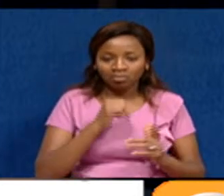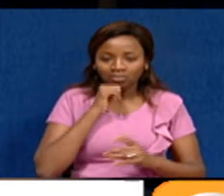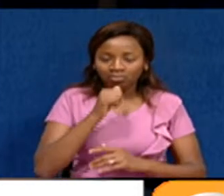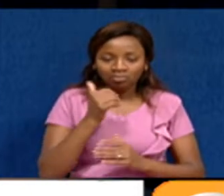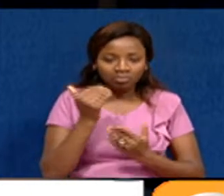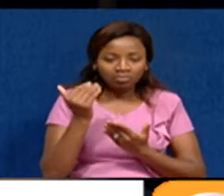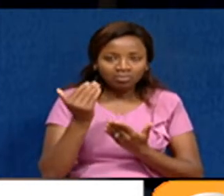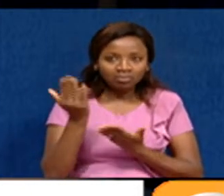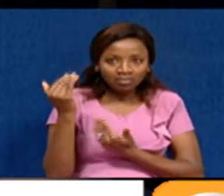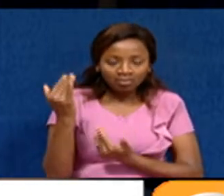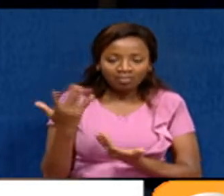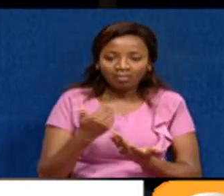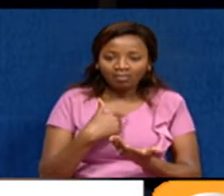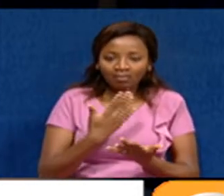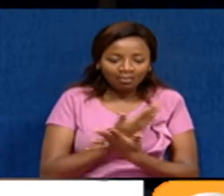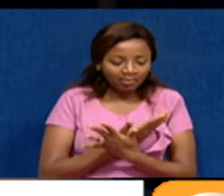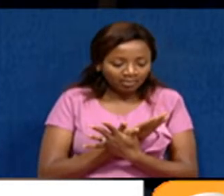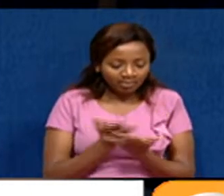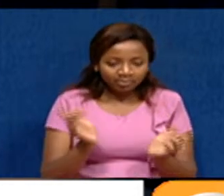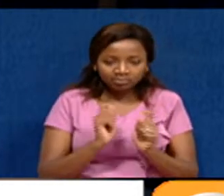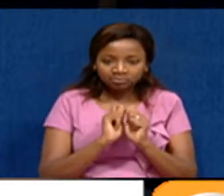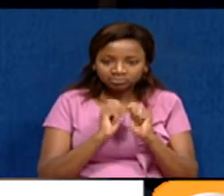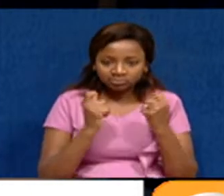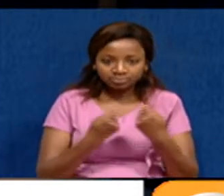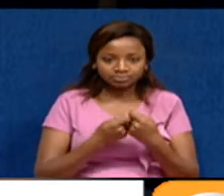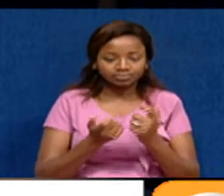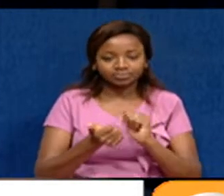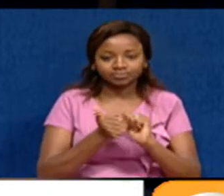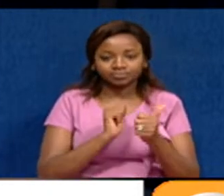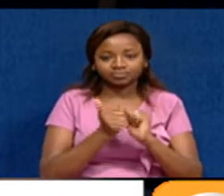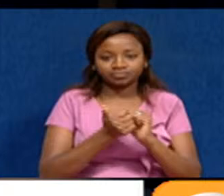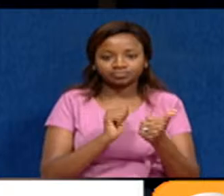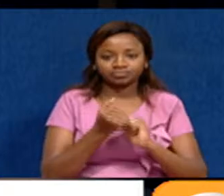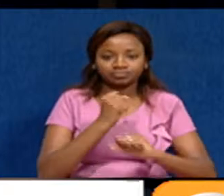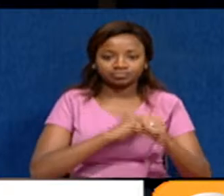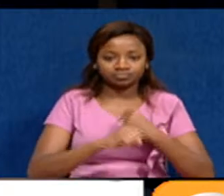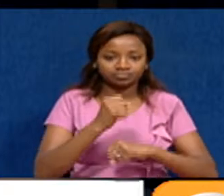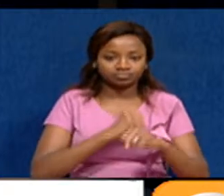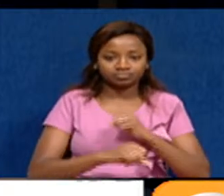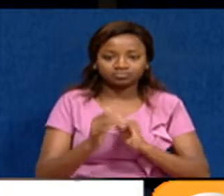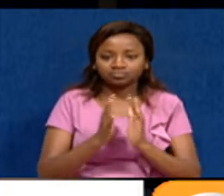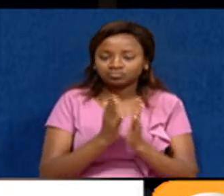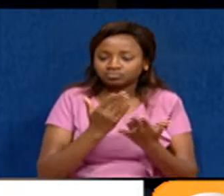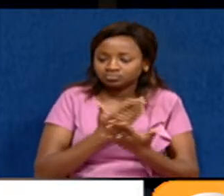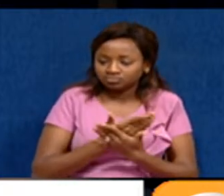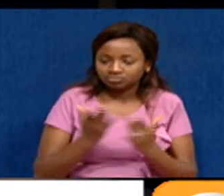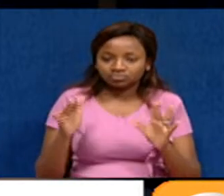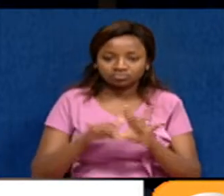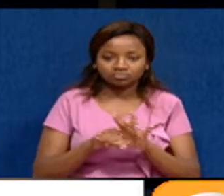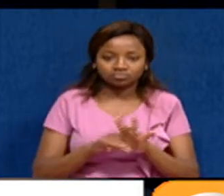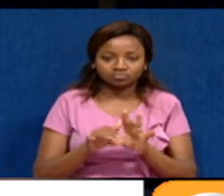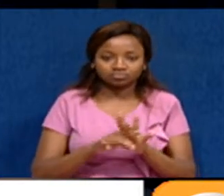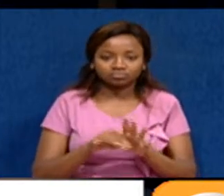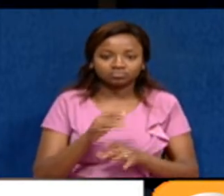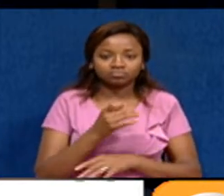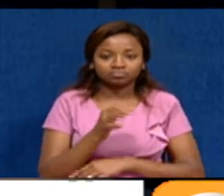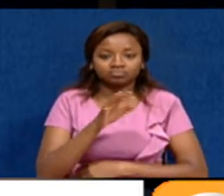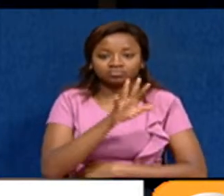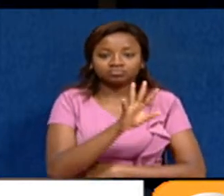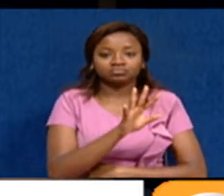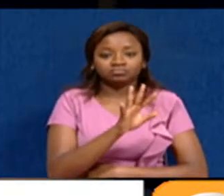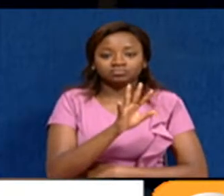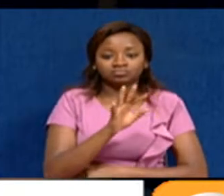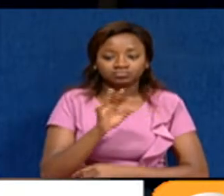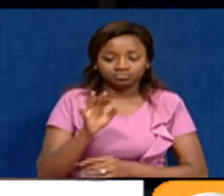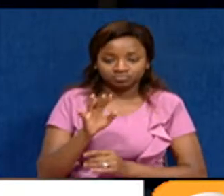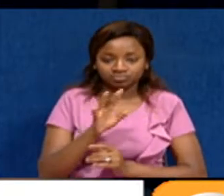know, with any of the FIFA or the remaining FIFA members. That is to say, our